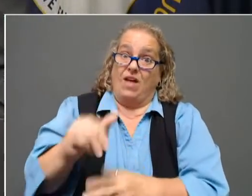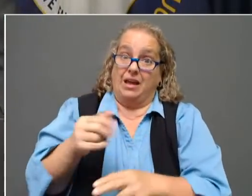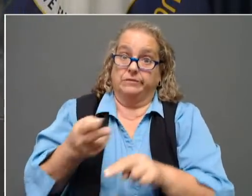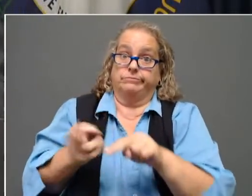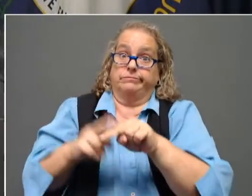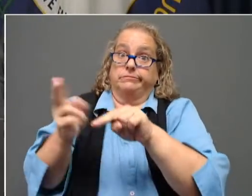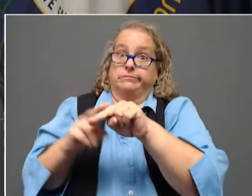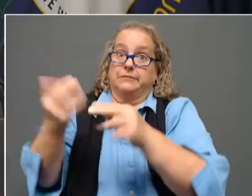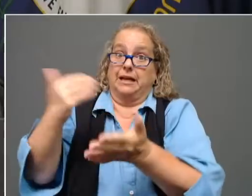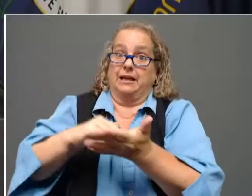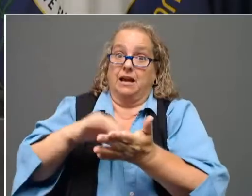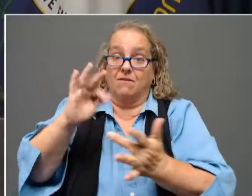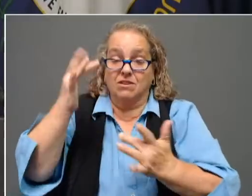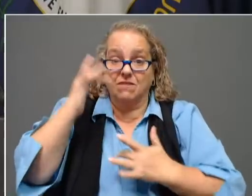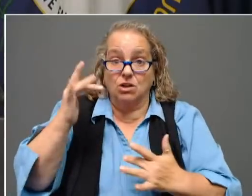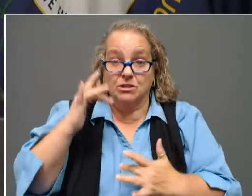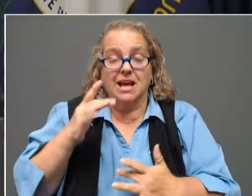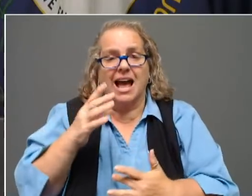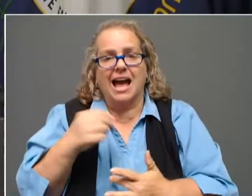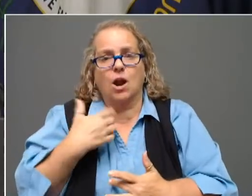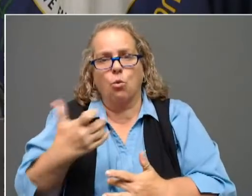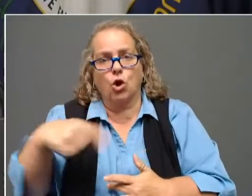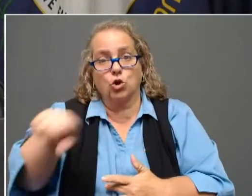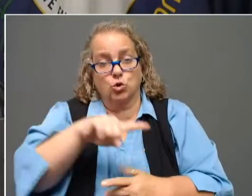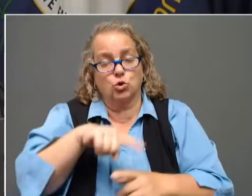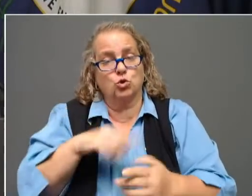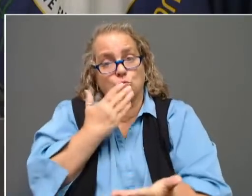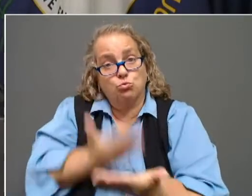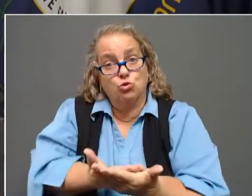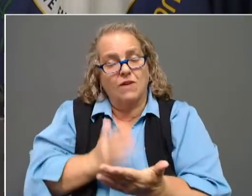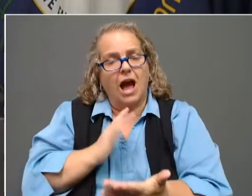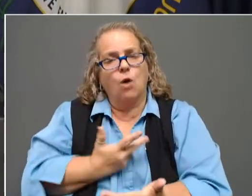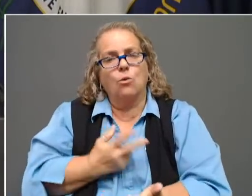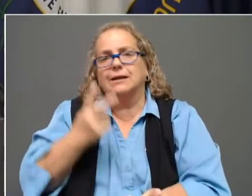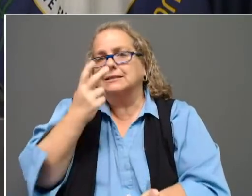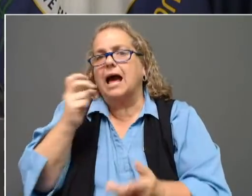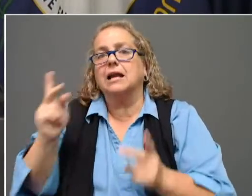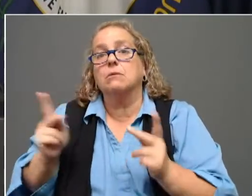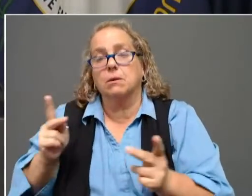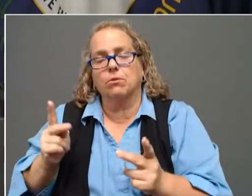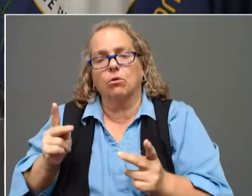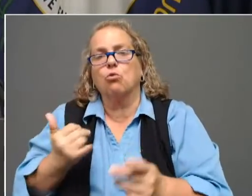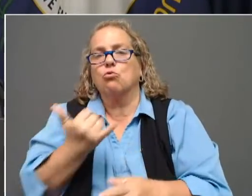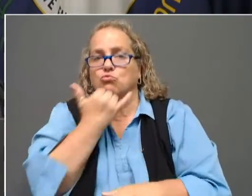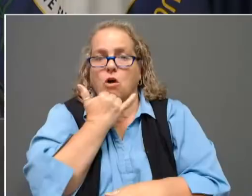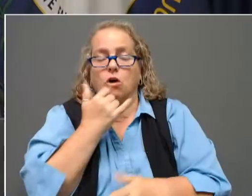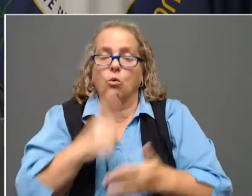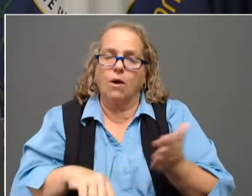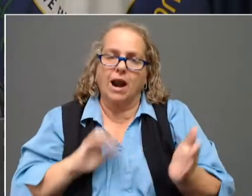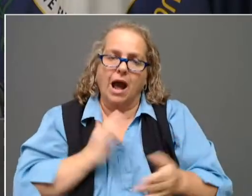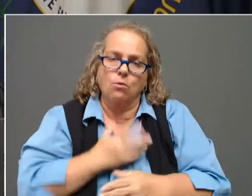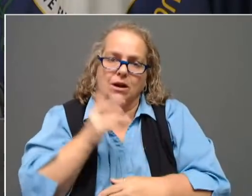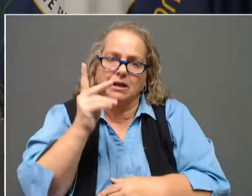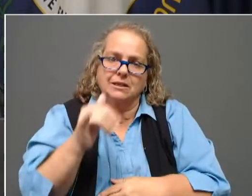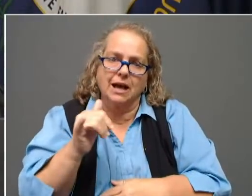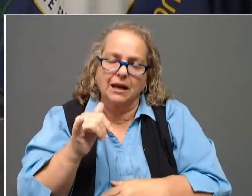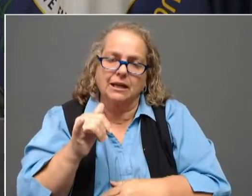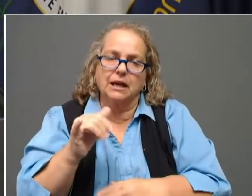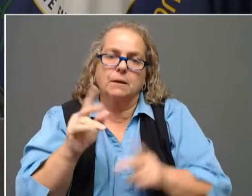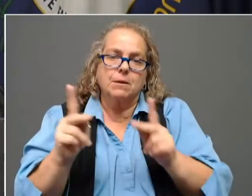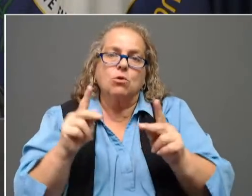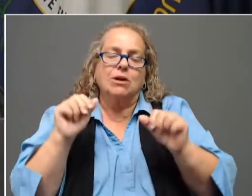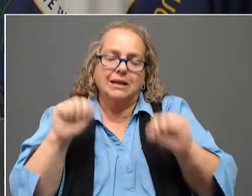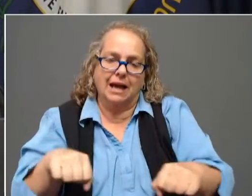again prove the doubters wrong and to show what our young people in Kentucky are capable of. Those working in and learning